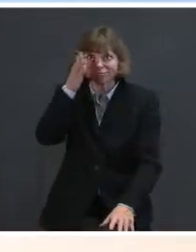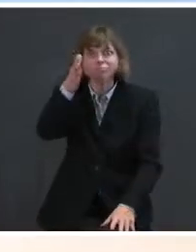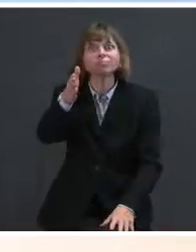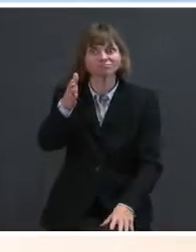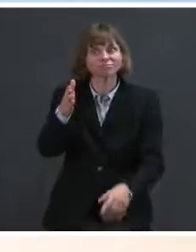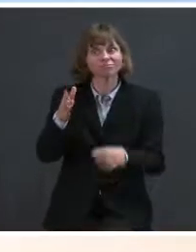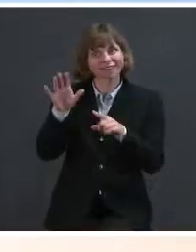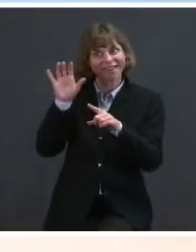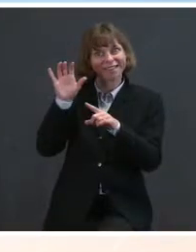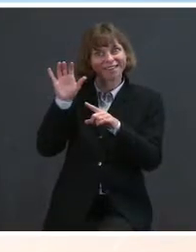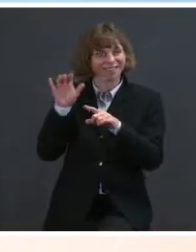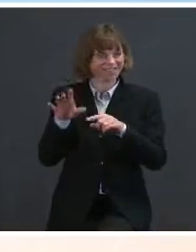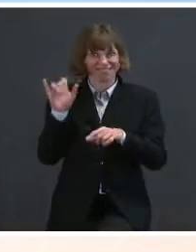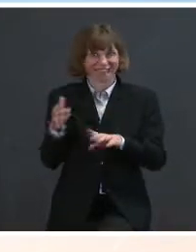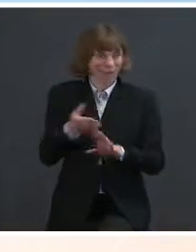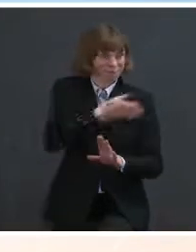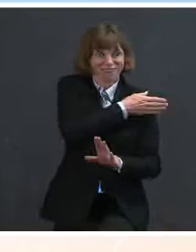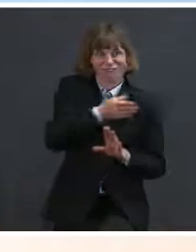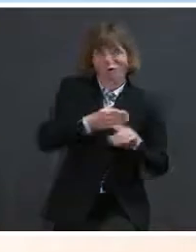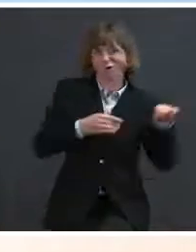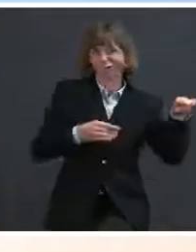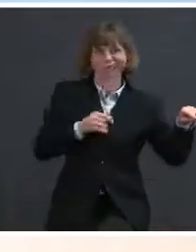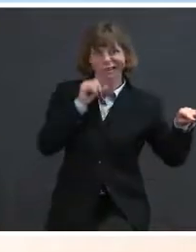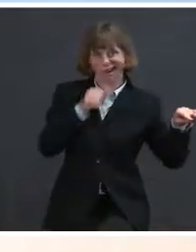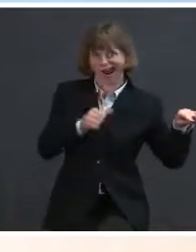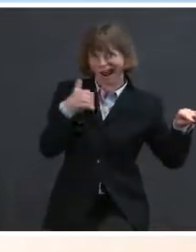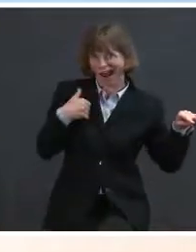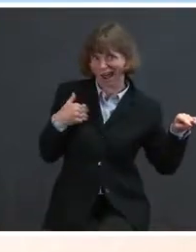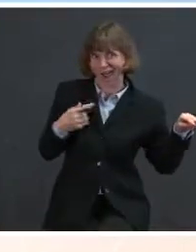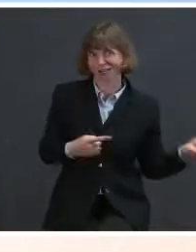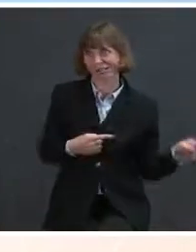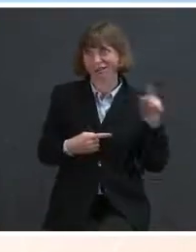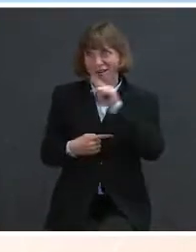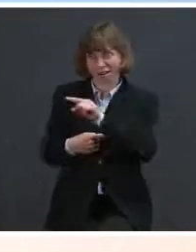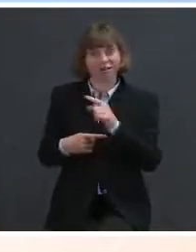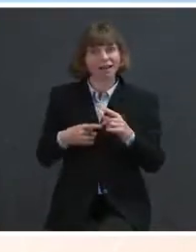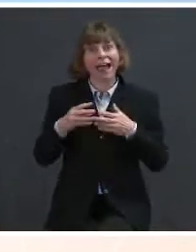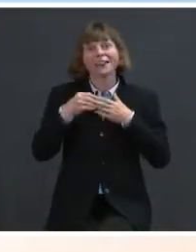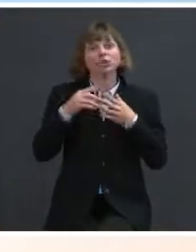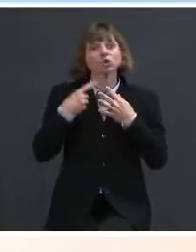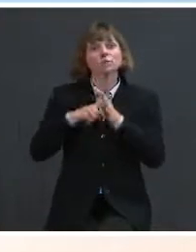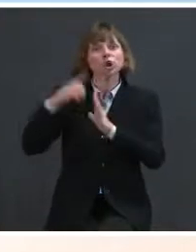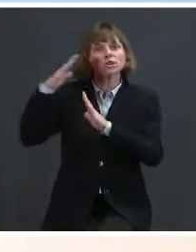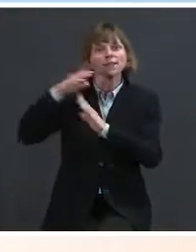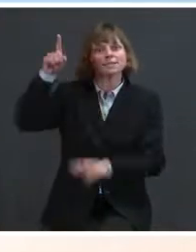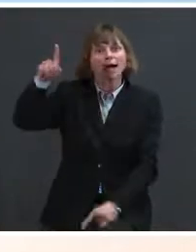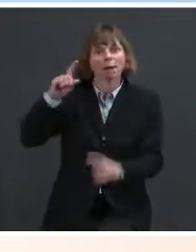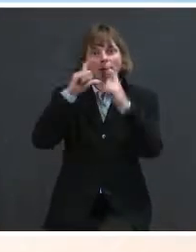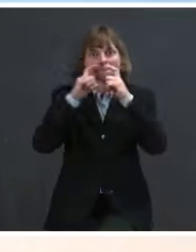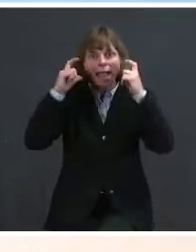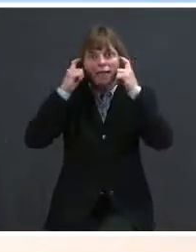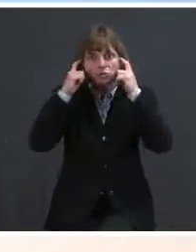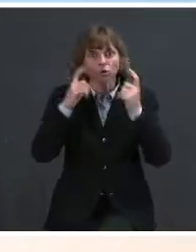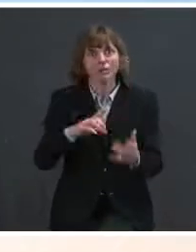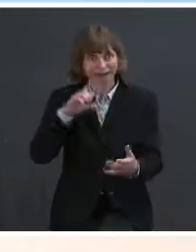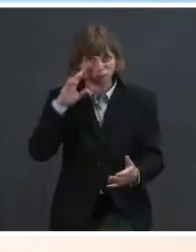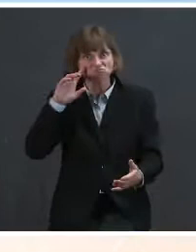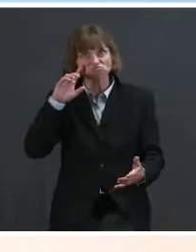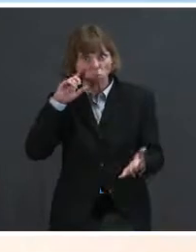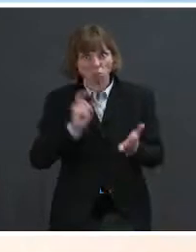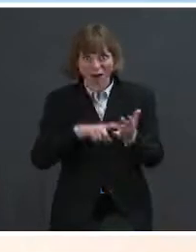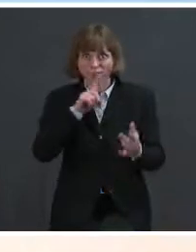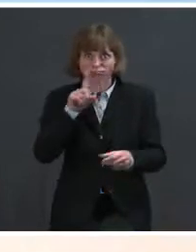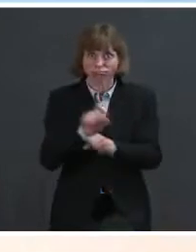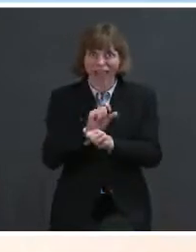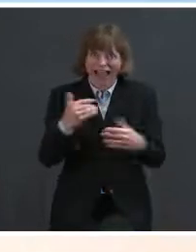And leadership starts at the top. It includes mask wearing. It includes acknowledging there's a pandemic. It includes getting a vaccine in public. But even